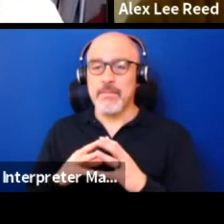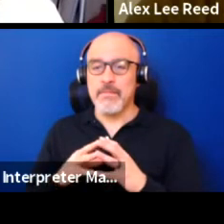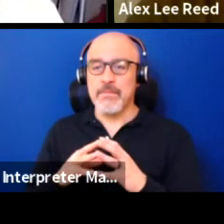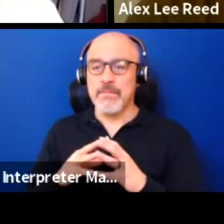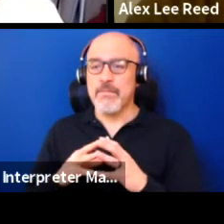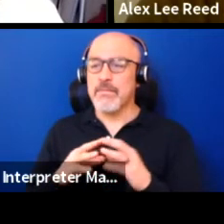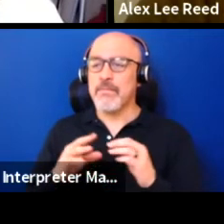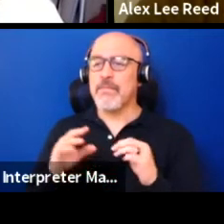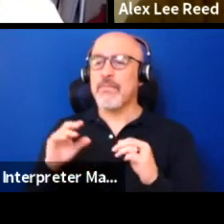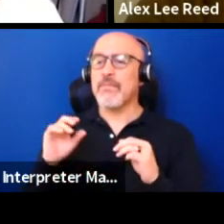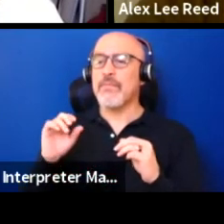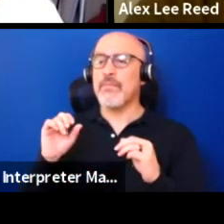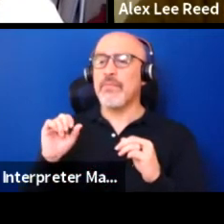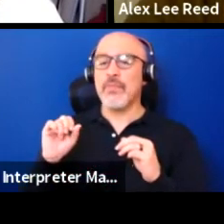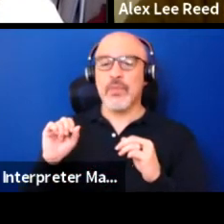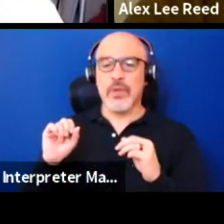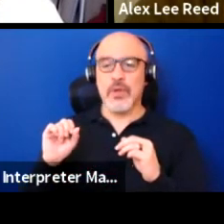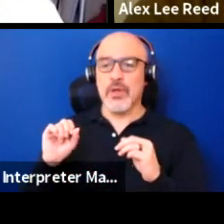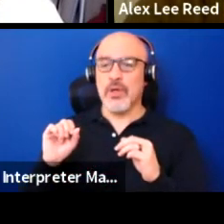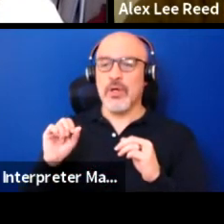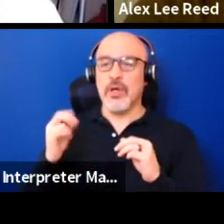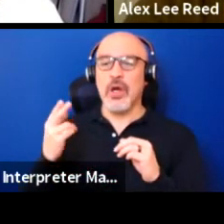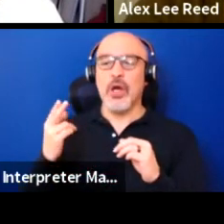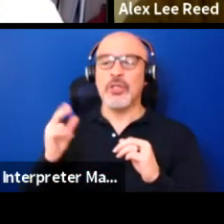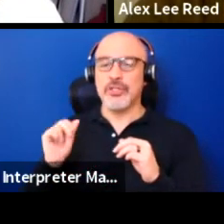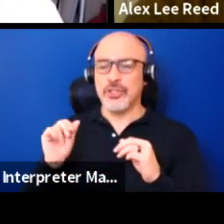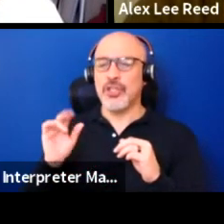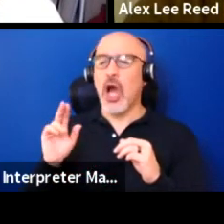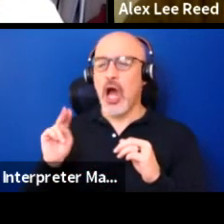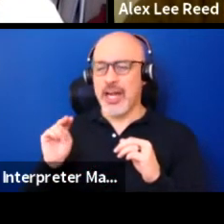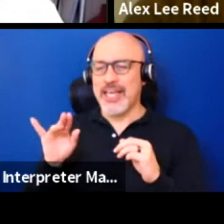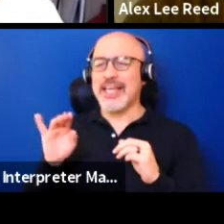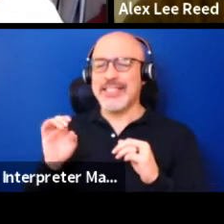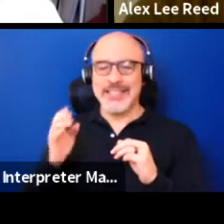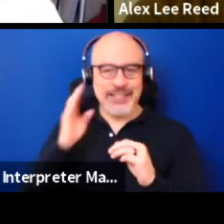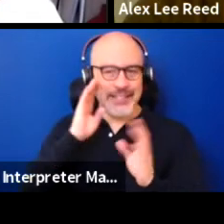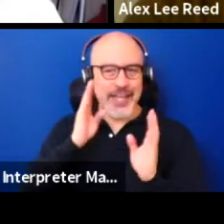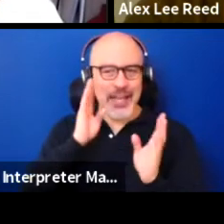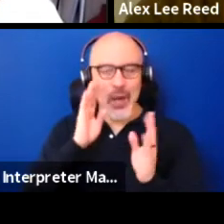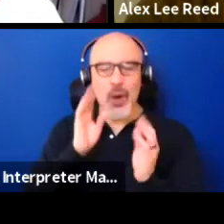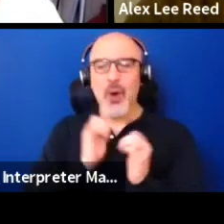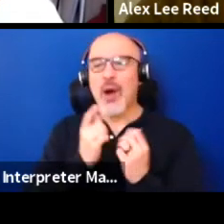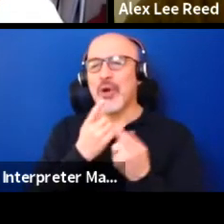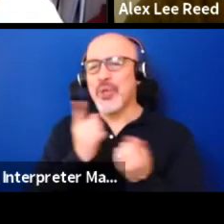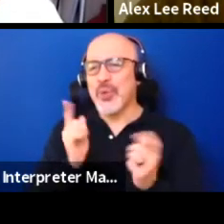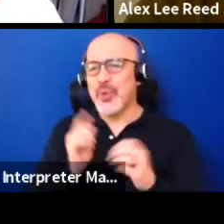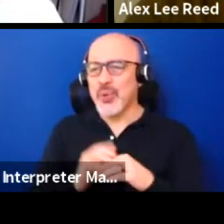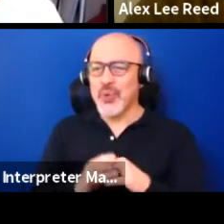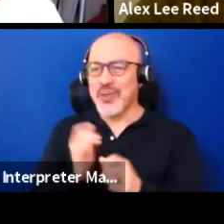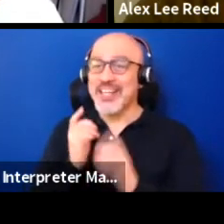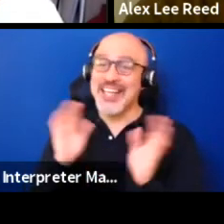Hi, I'd love to say, hi, you guys. This is Shanice speaking. Nice. How you guys doing?